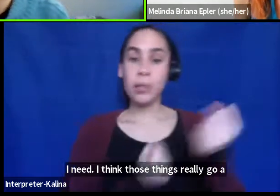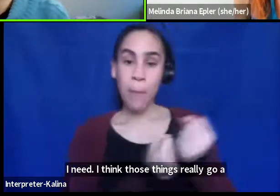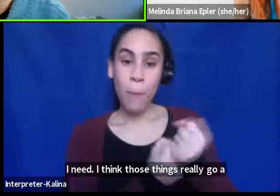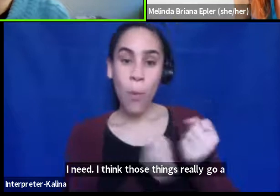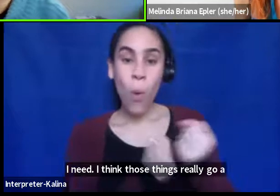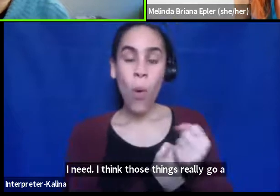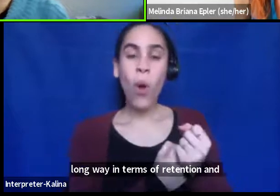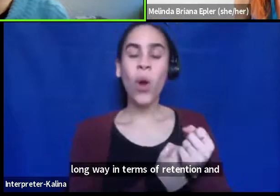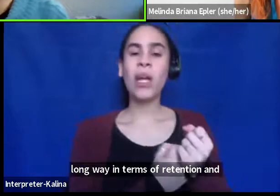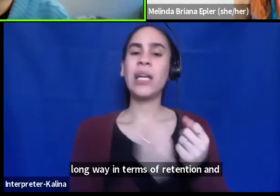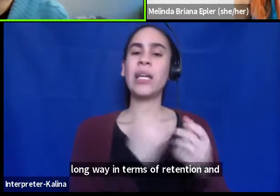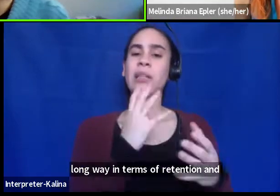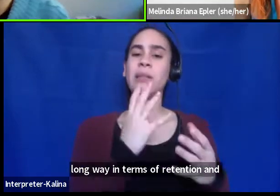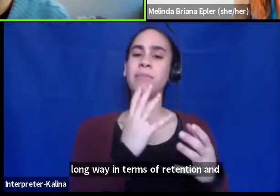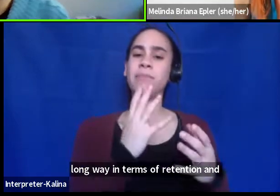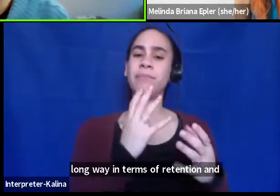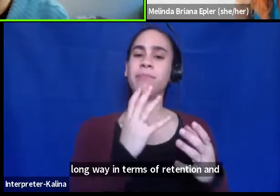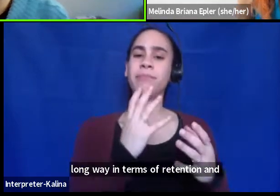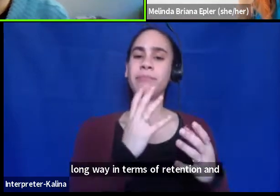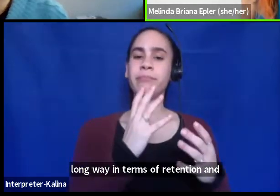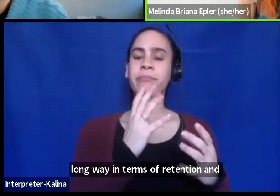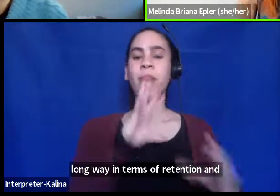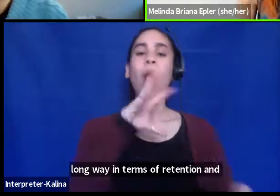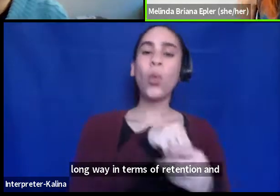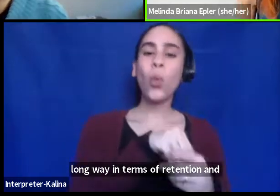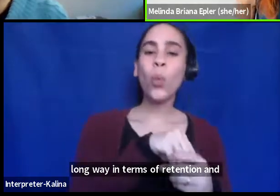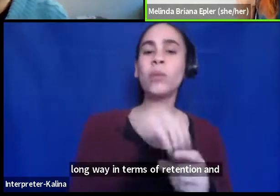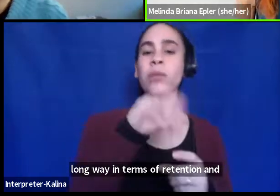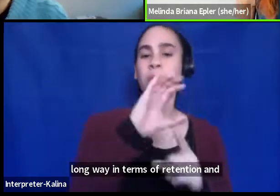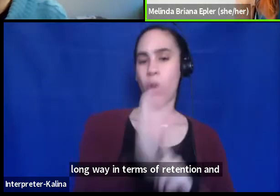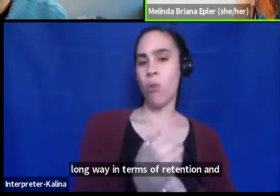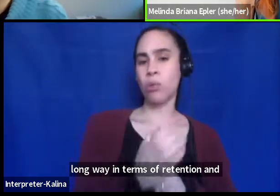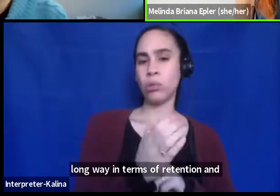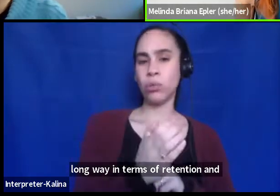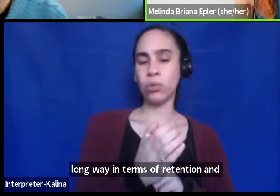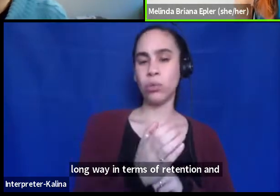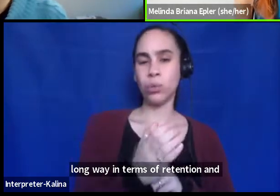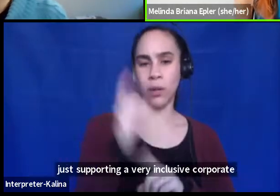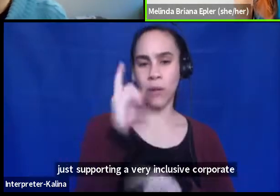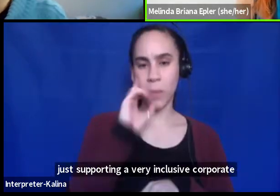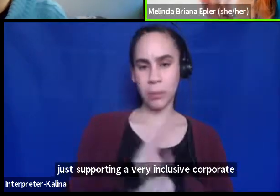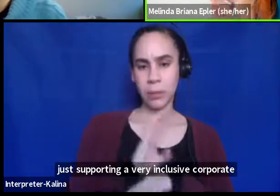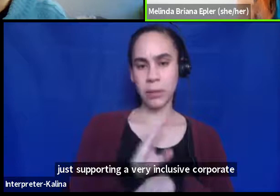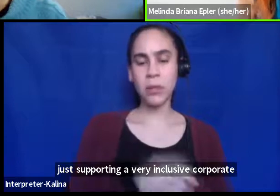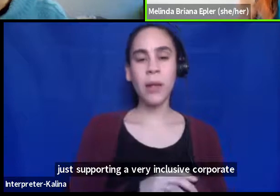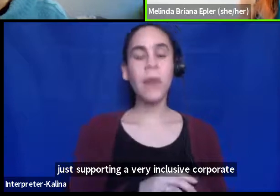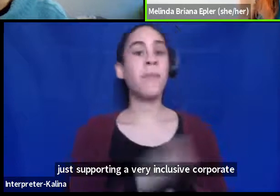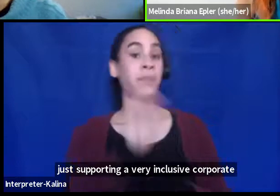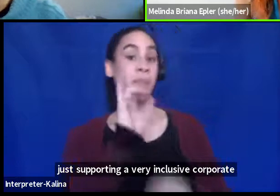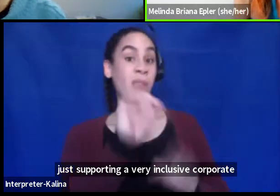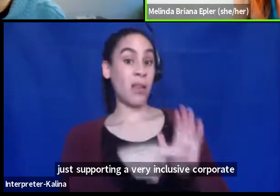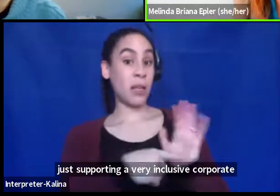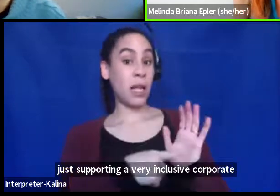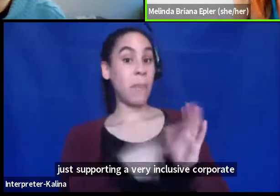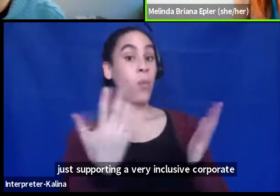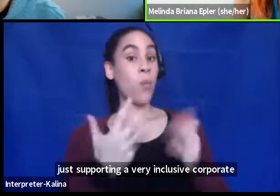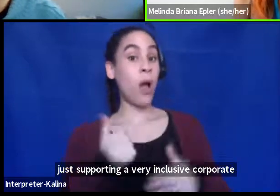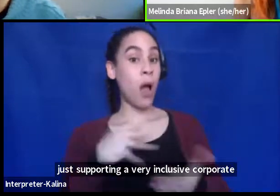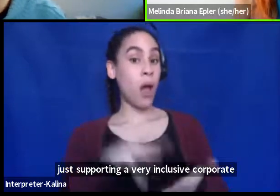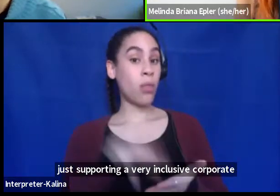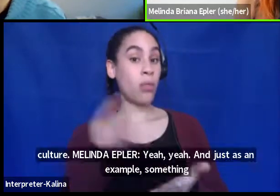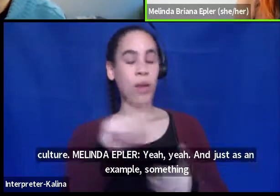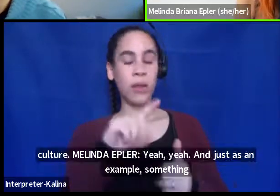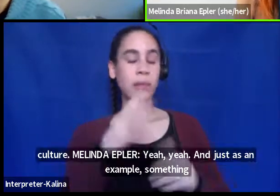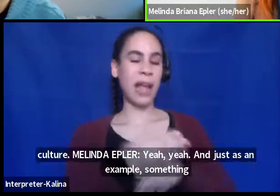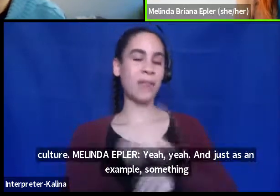very inclusive corporate culture. Yeah. And just as an example, something that we learned after our very first